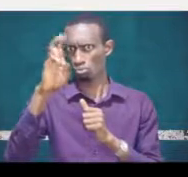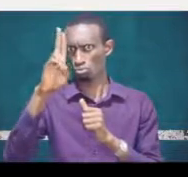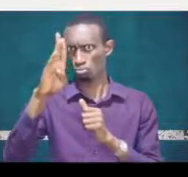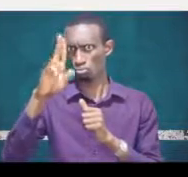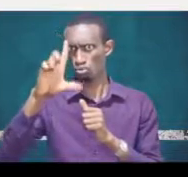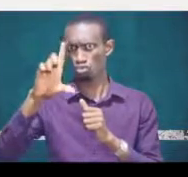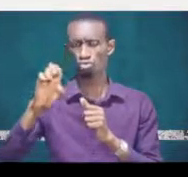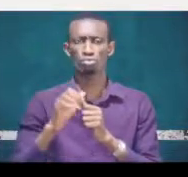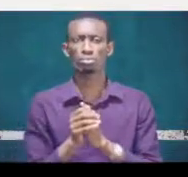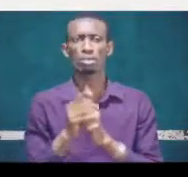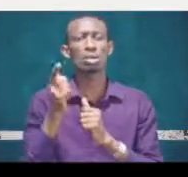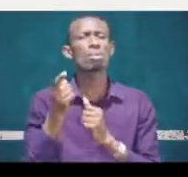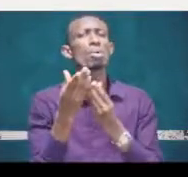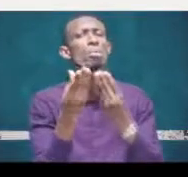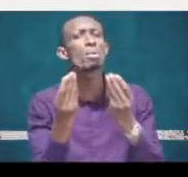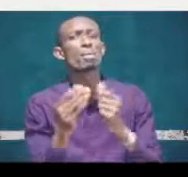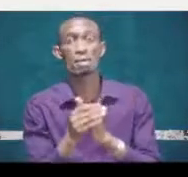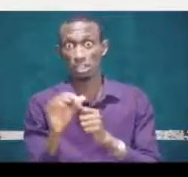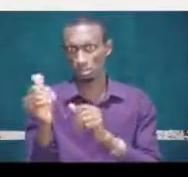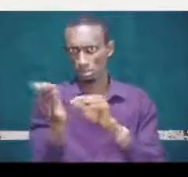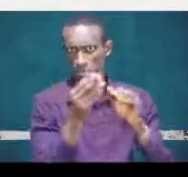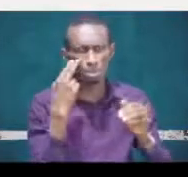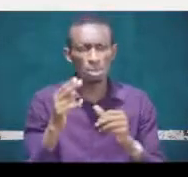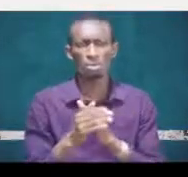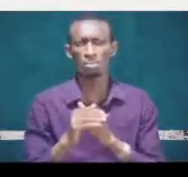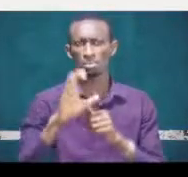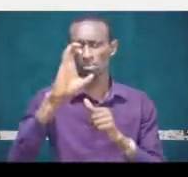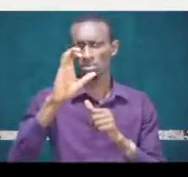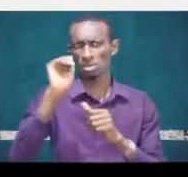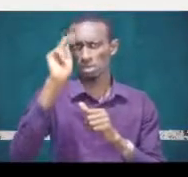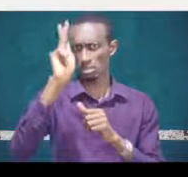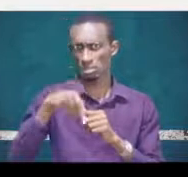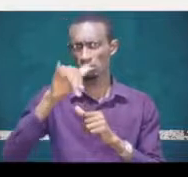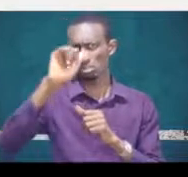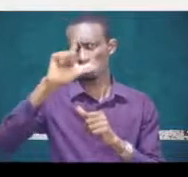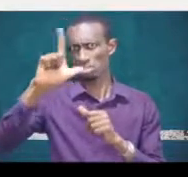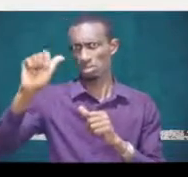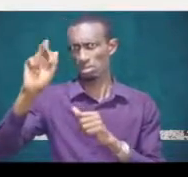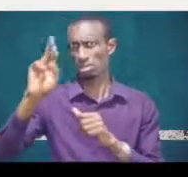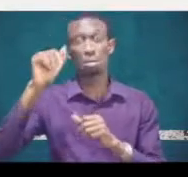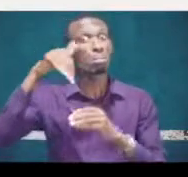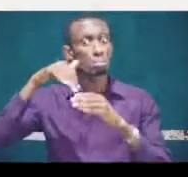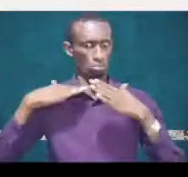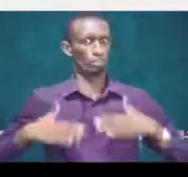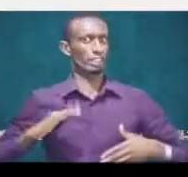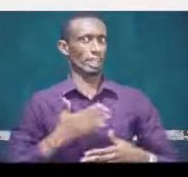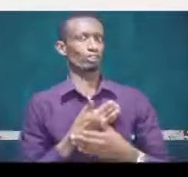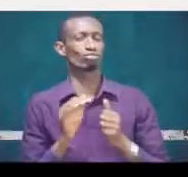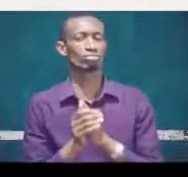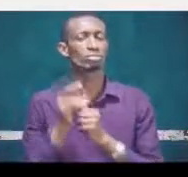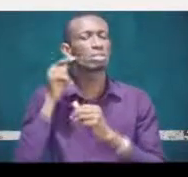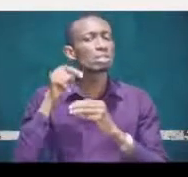epithelium. Then we have capillary wall. Remember, we have capillaries in our body, which are blood vessels. There we